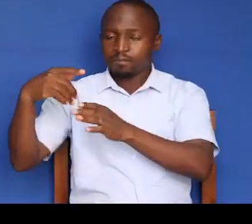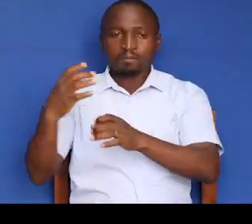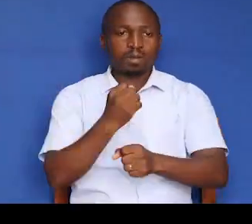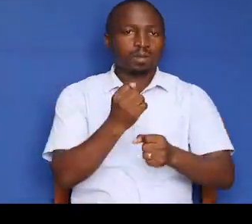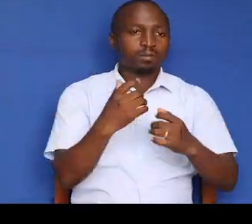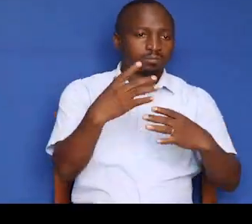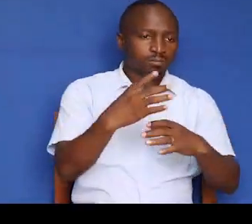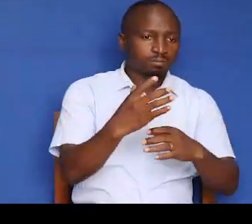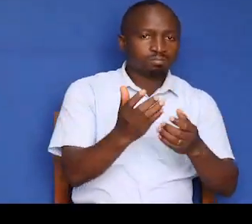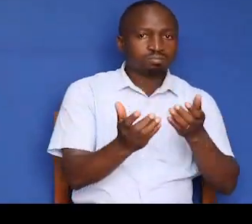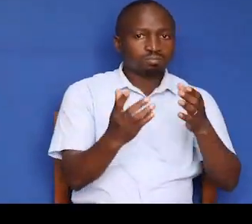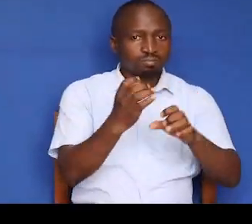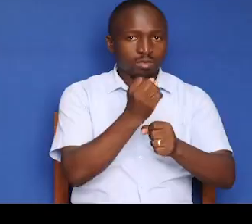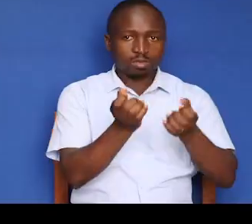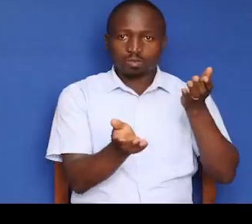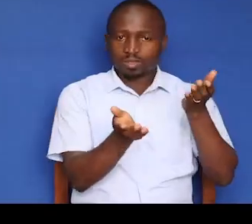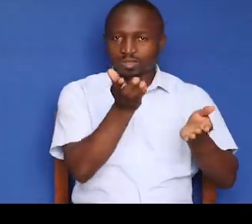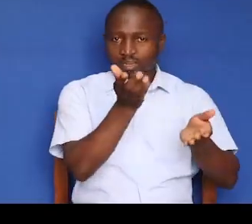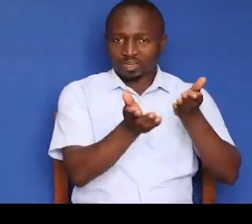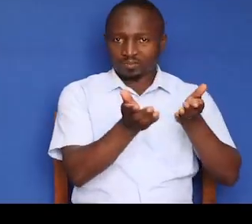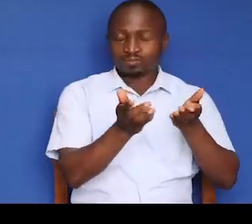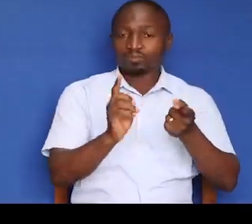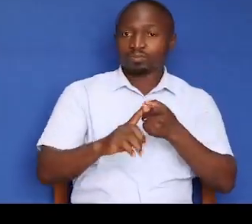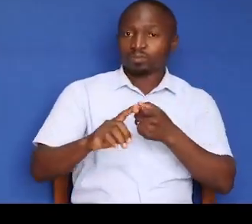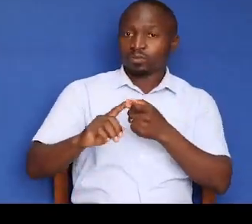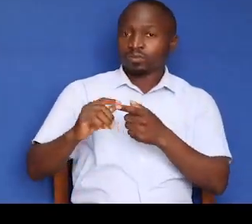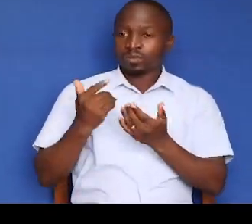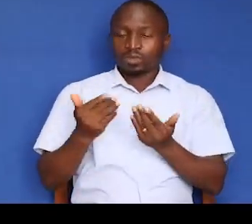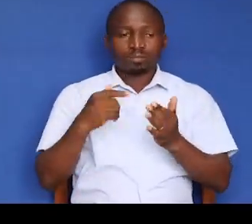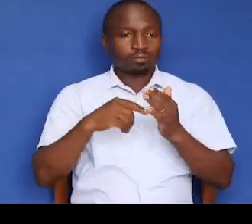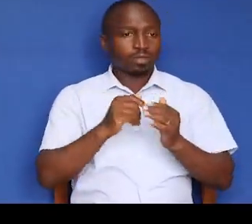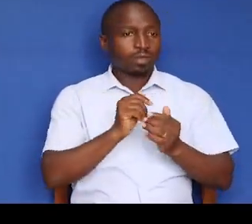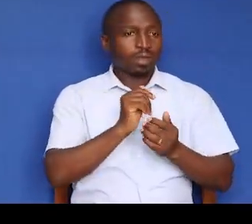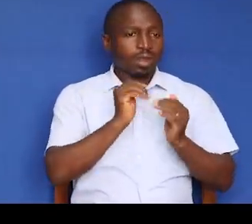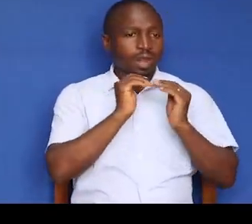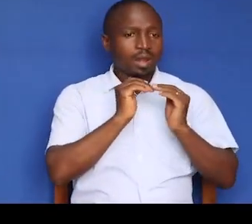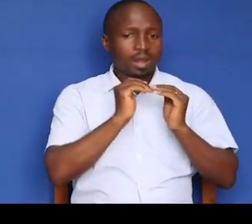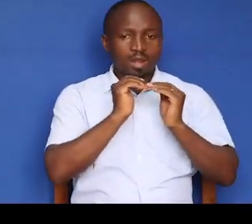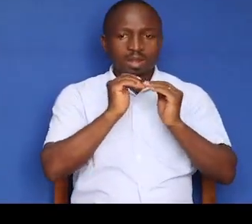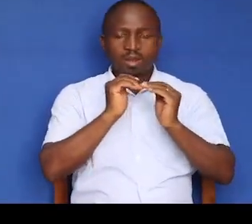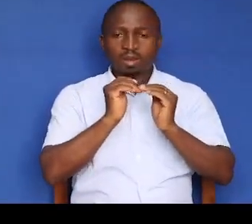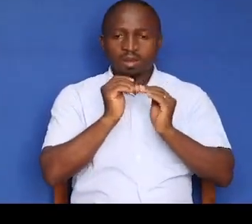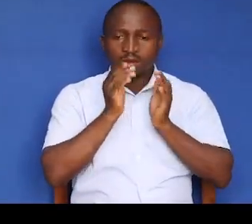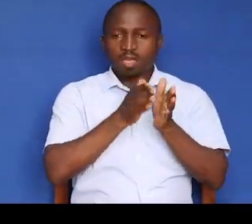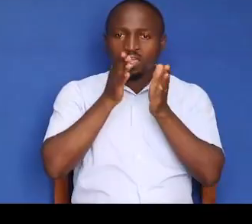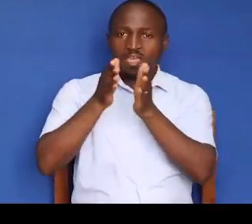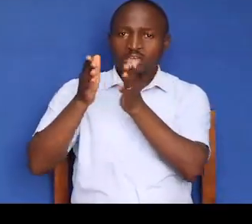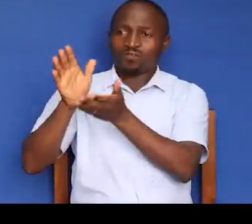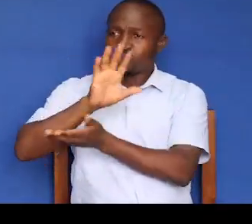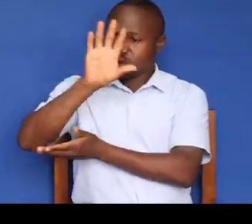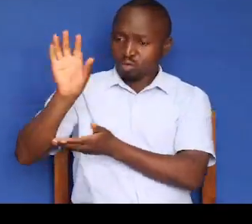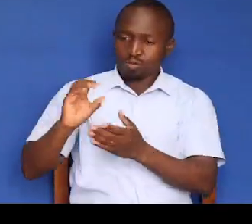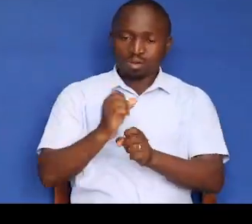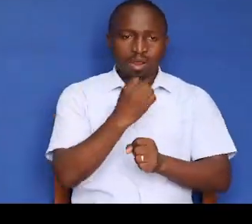average revenue. So according to this question, all levels of output bring 50